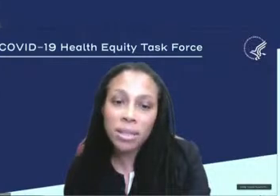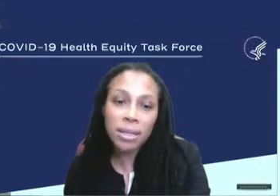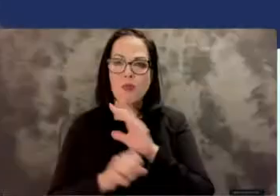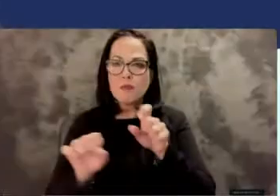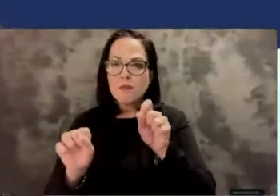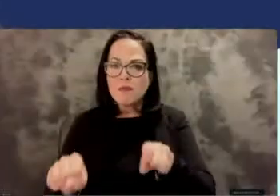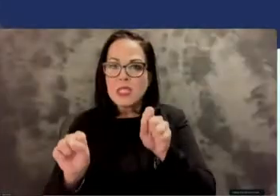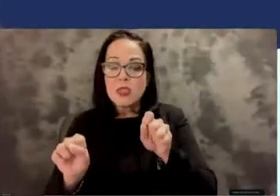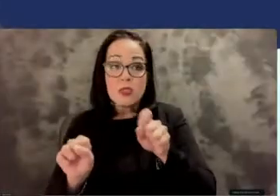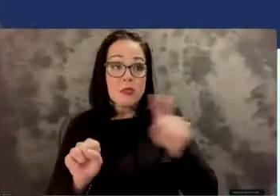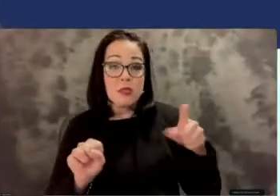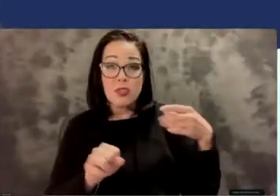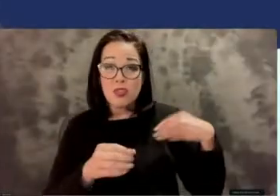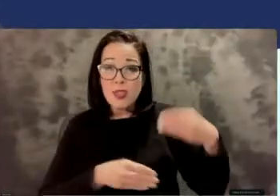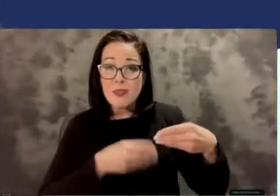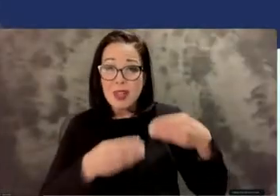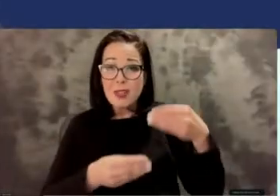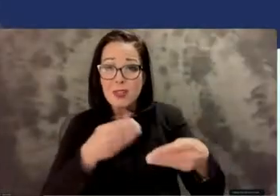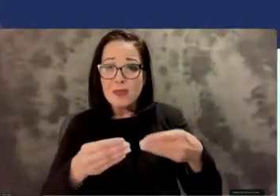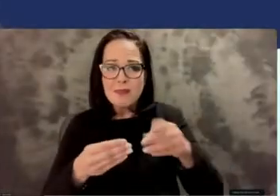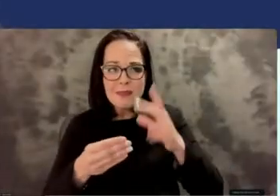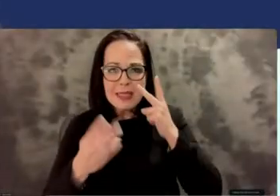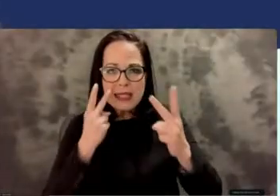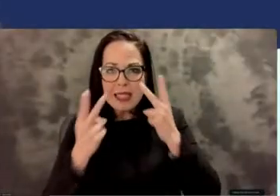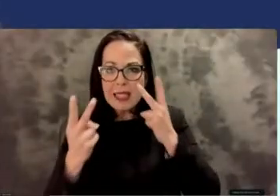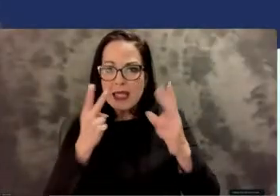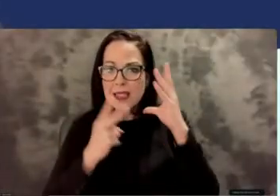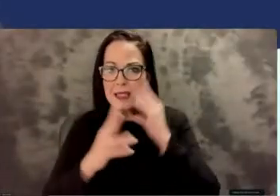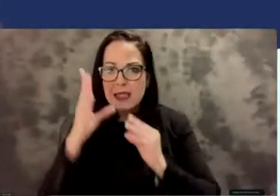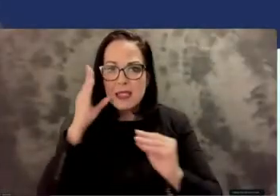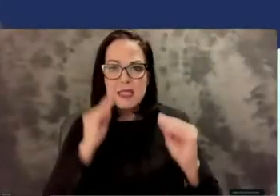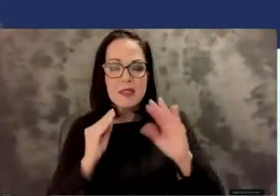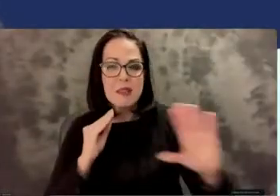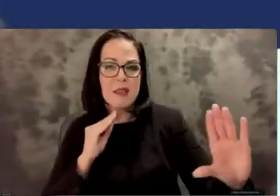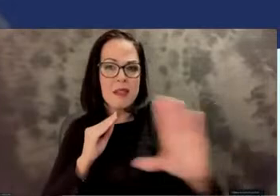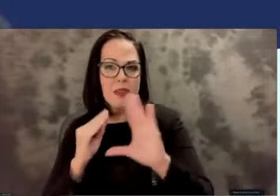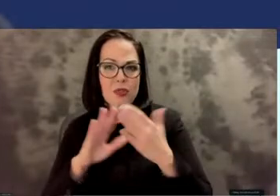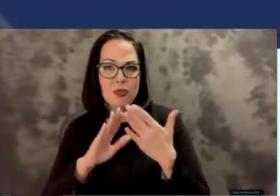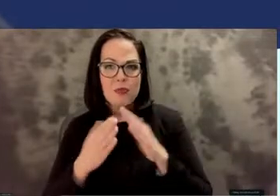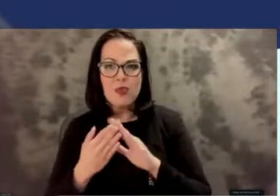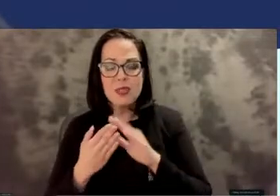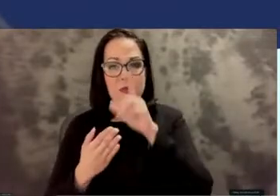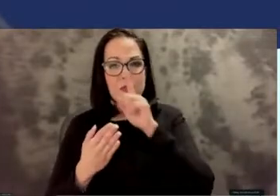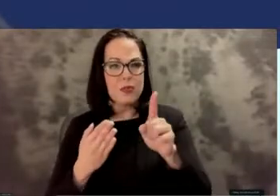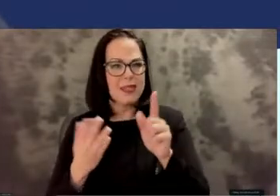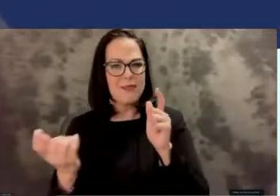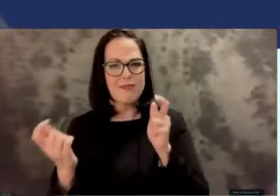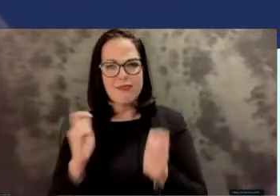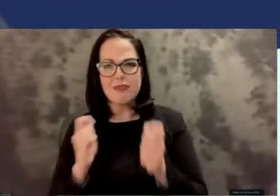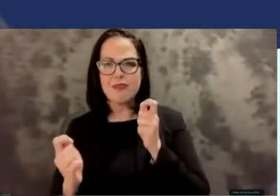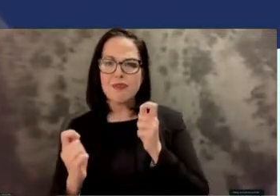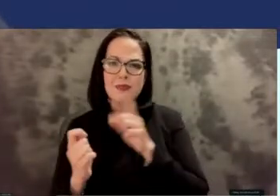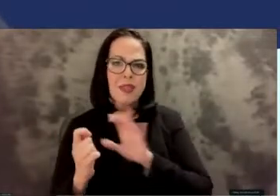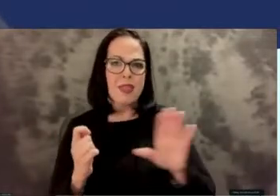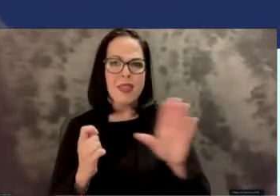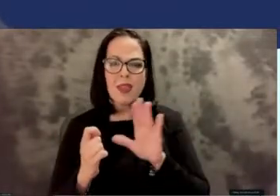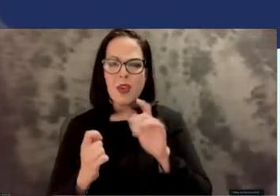have seen the conditions of their lives and of their communities shaped by structural and interpersonal racism.